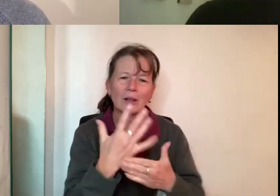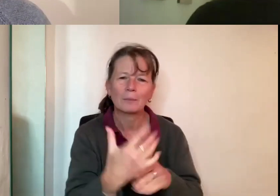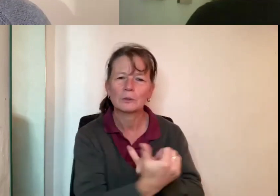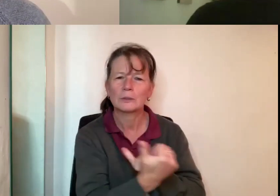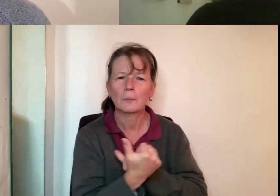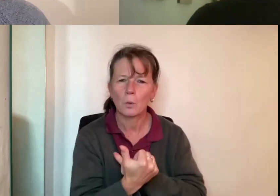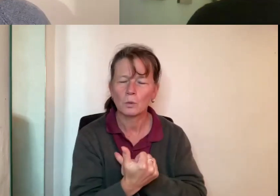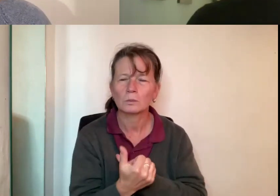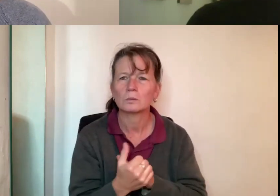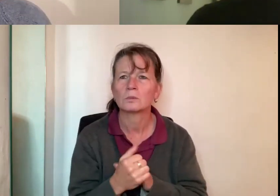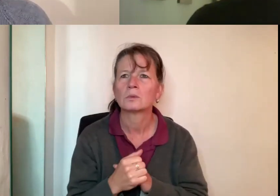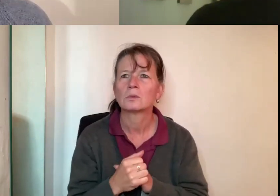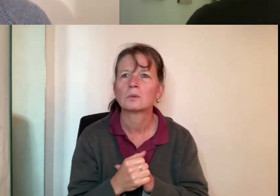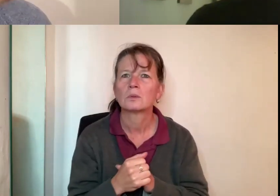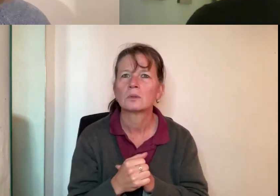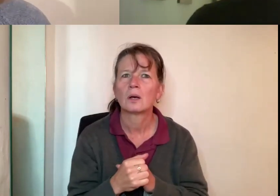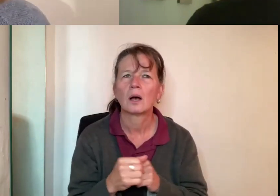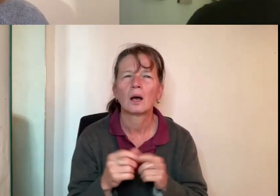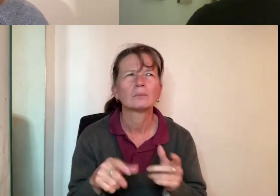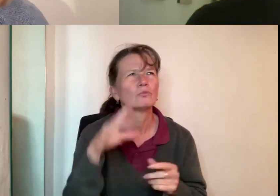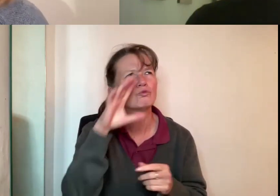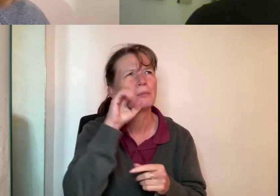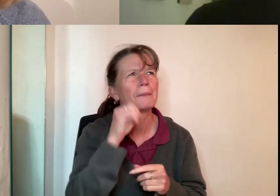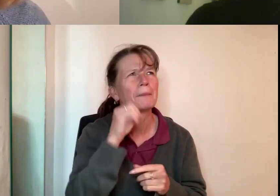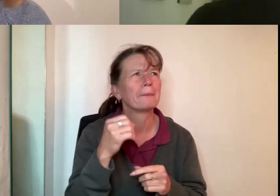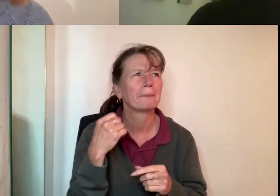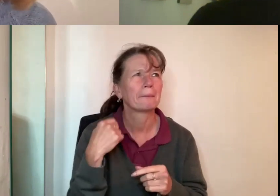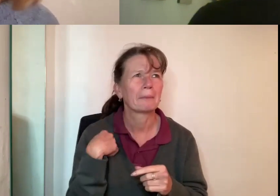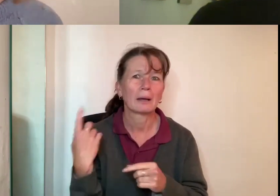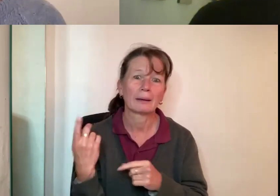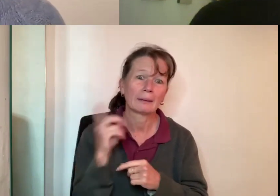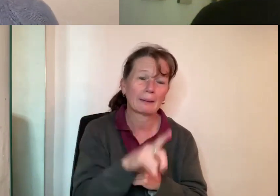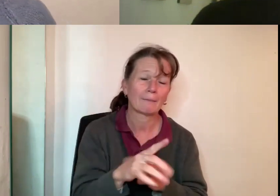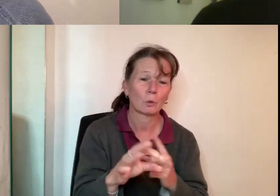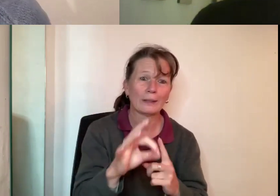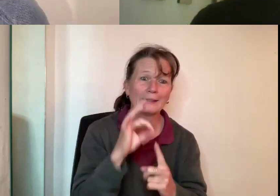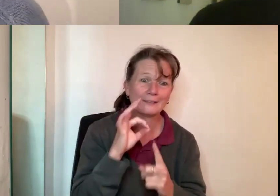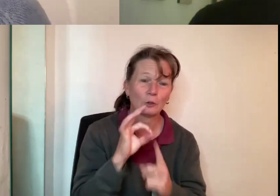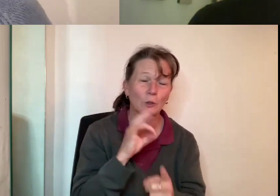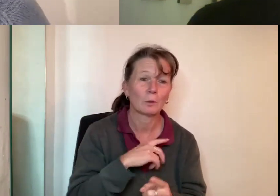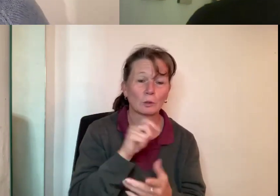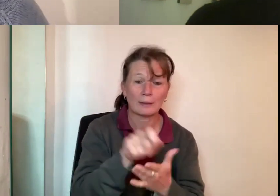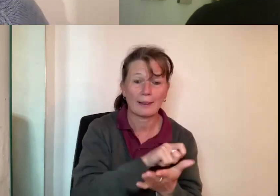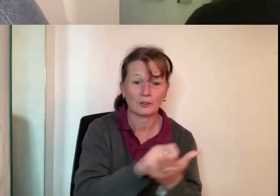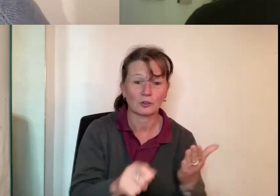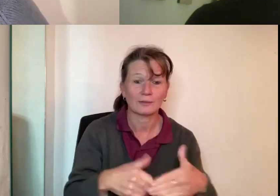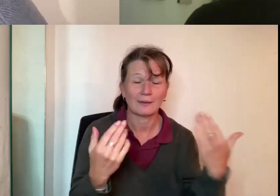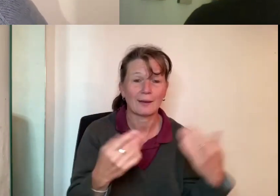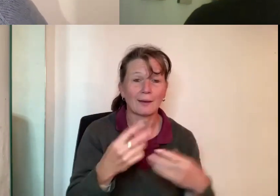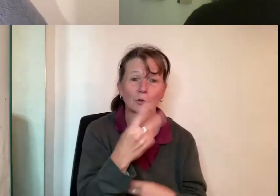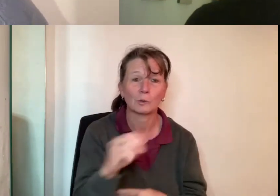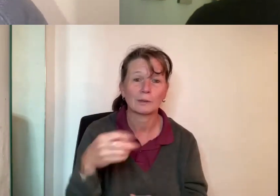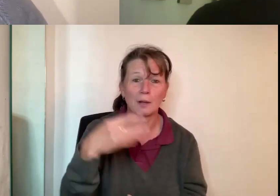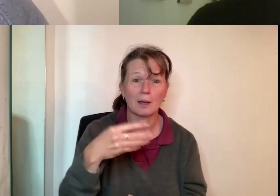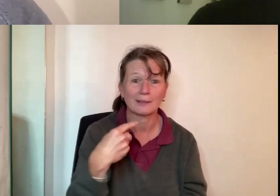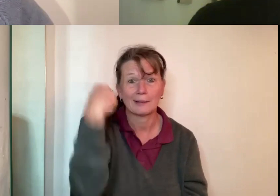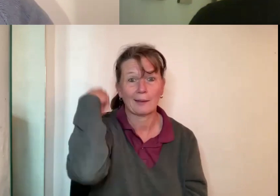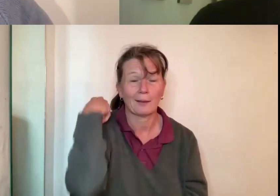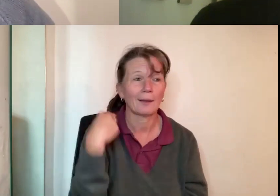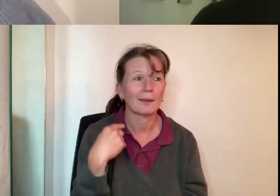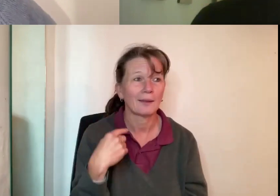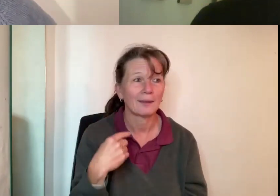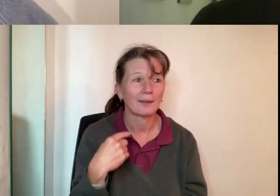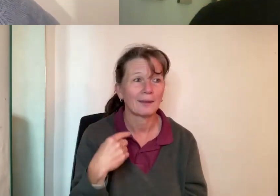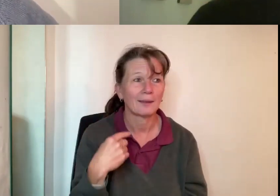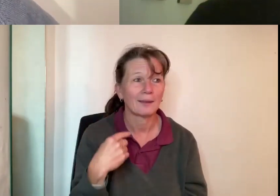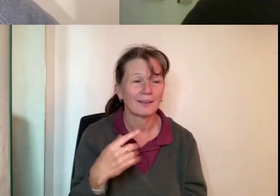was I can remember coming in for an interview because it was election day 2019, and it all felt very fraught